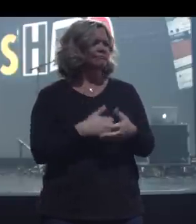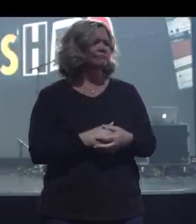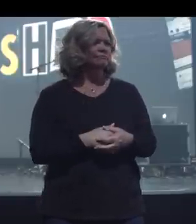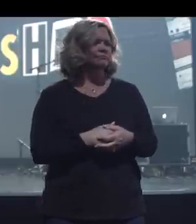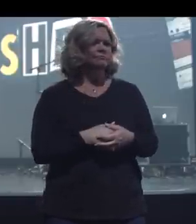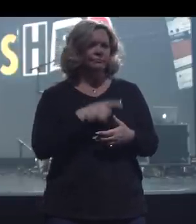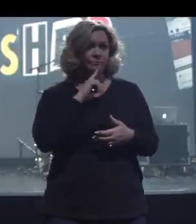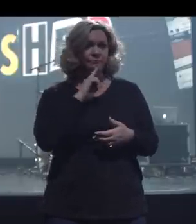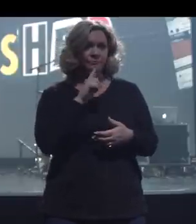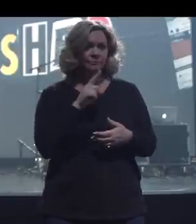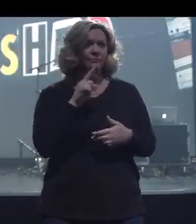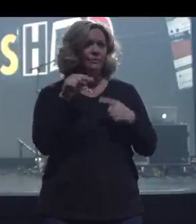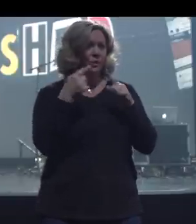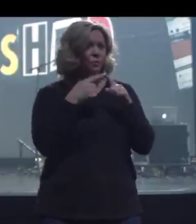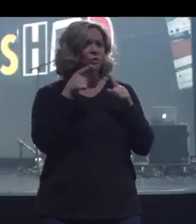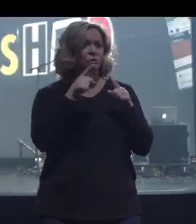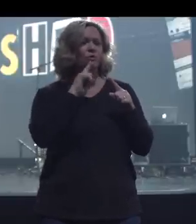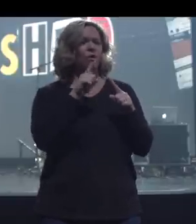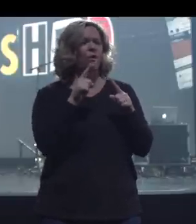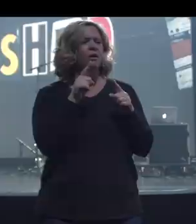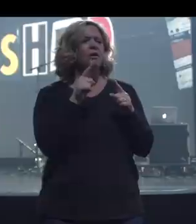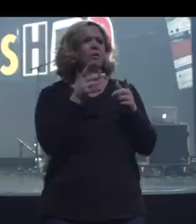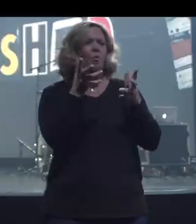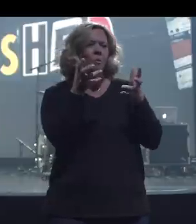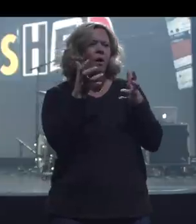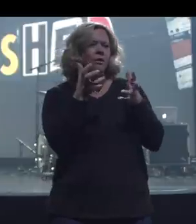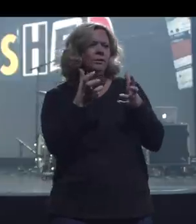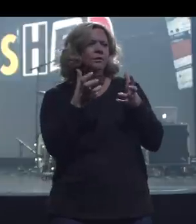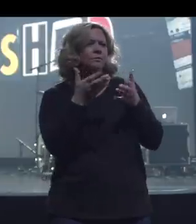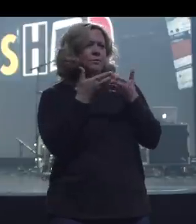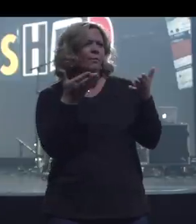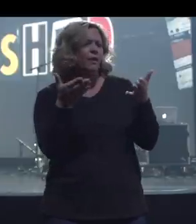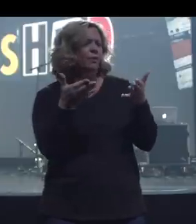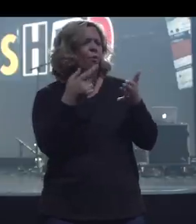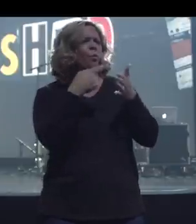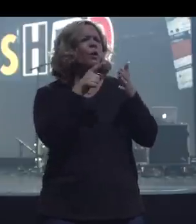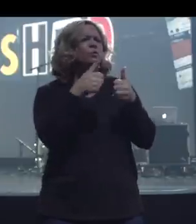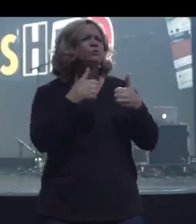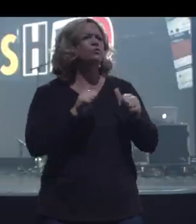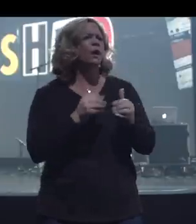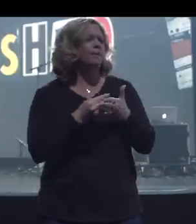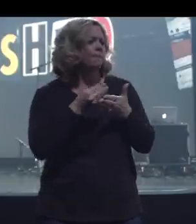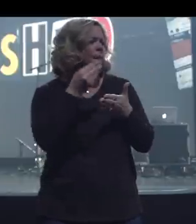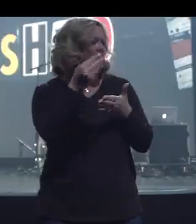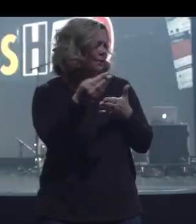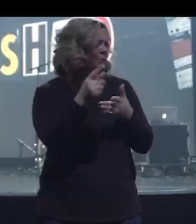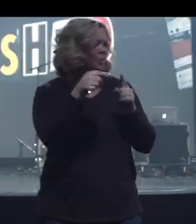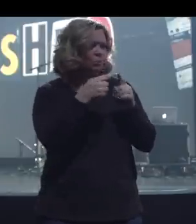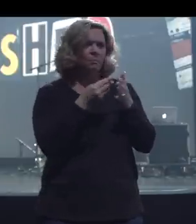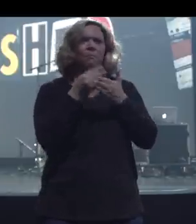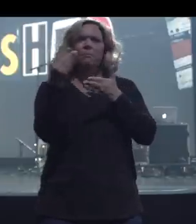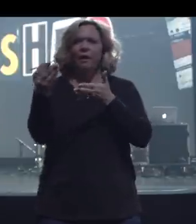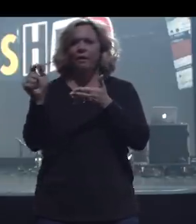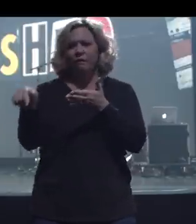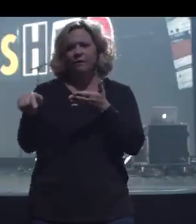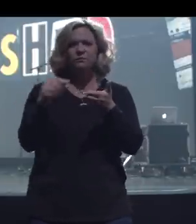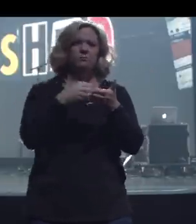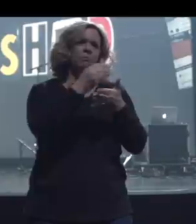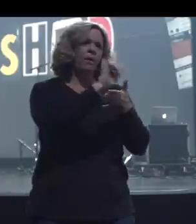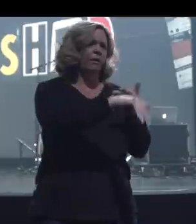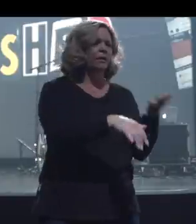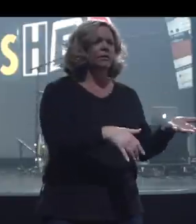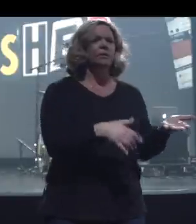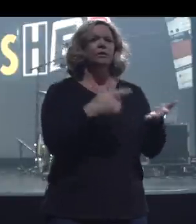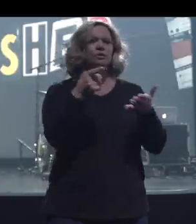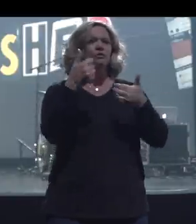No, really. When you are consumed with something, what are you really trying to buy? Because when you're buying things all the time, you're actually trying